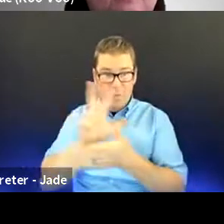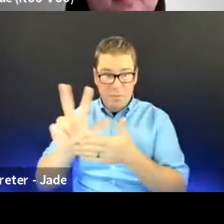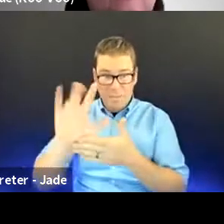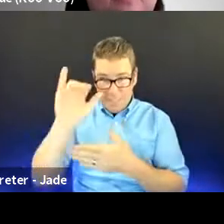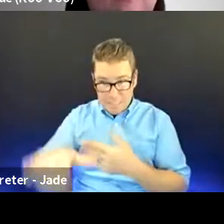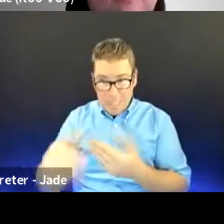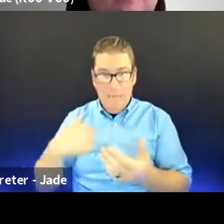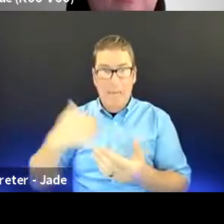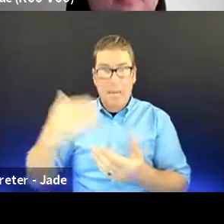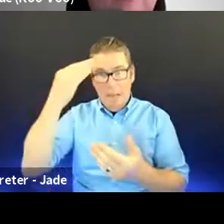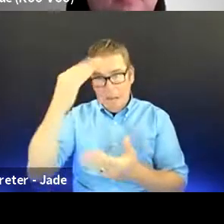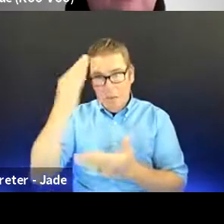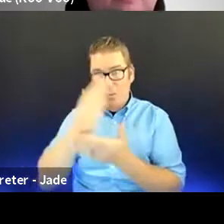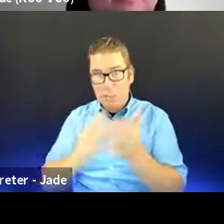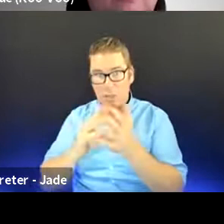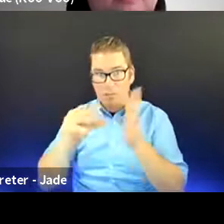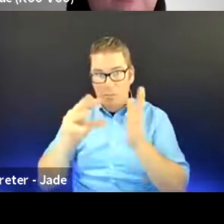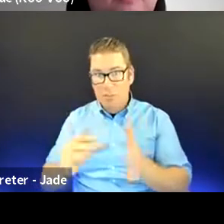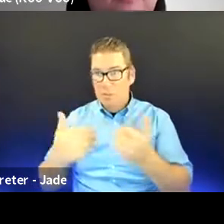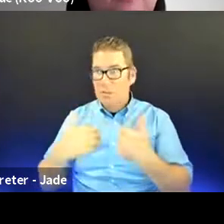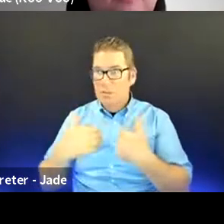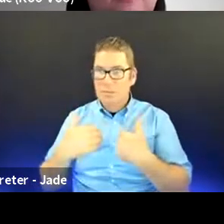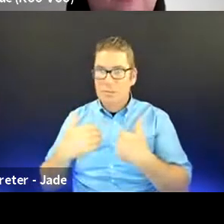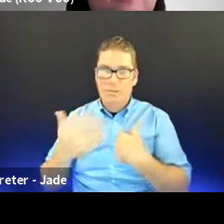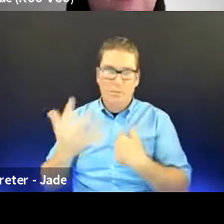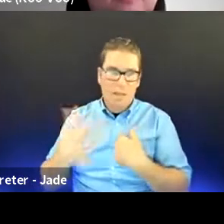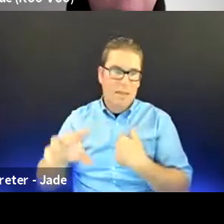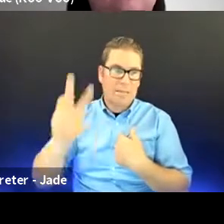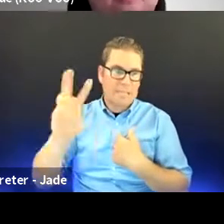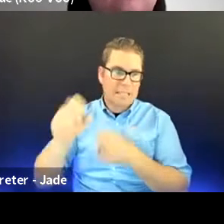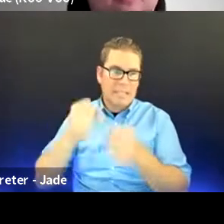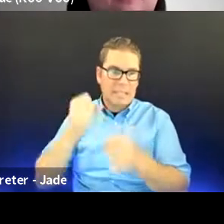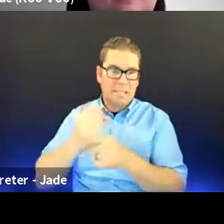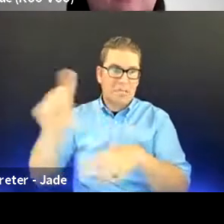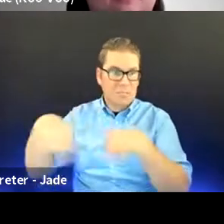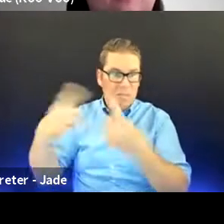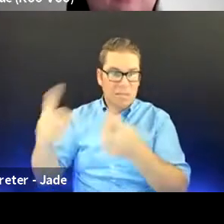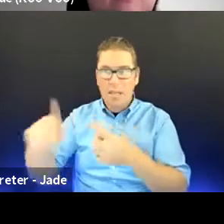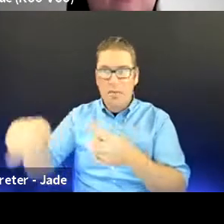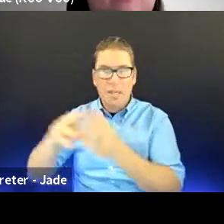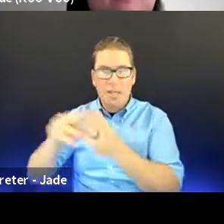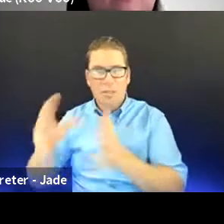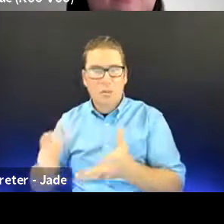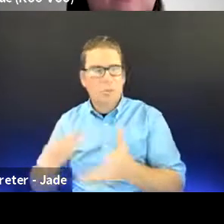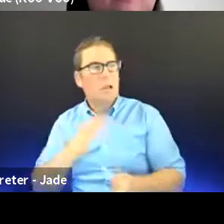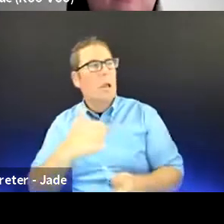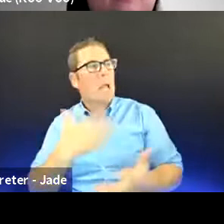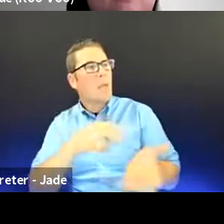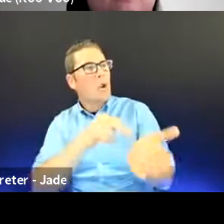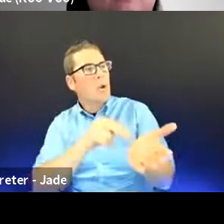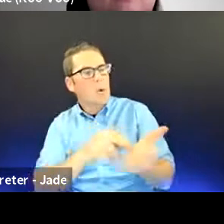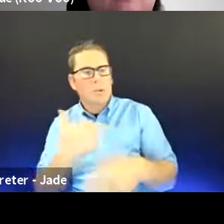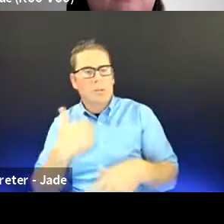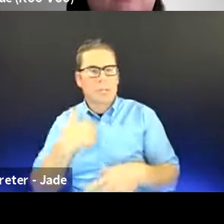past five, six years of teaching in the Valley has always been, I want to be nurse, I want to be nursing, I want to do PA or PT. And so the human